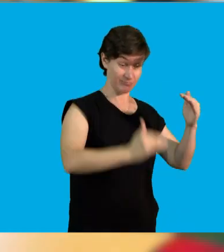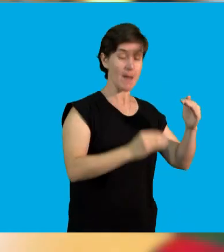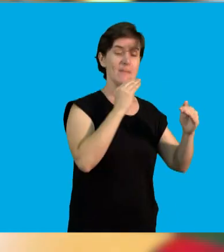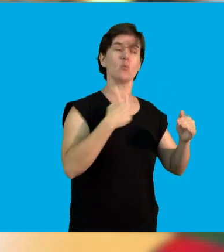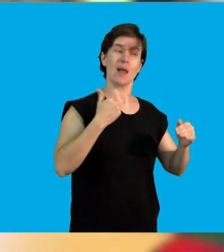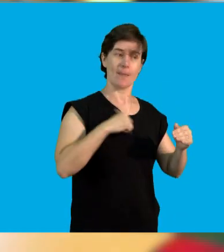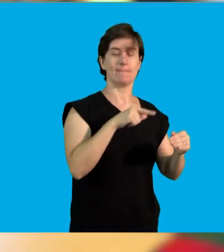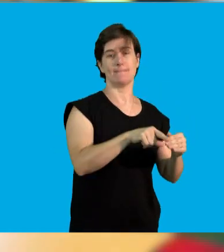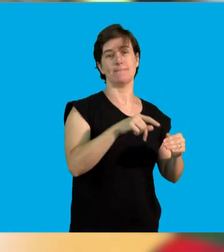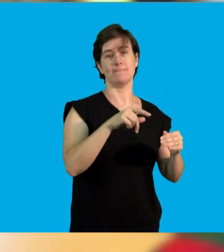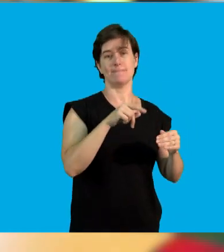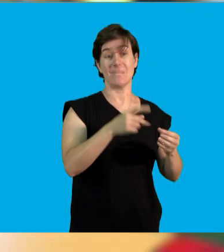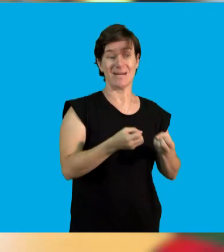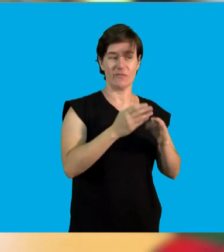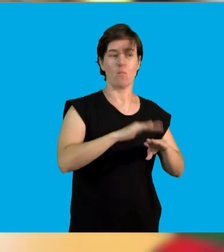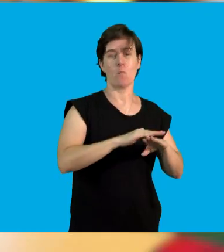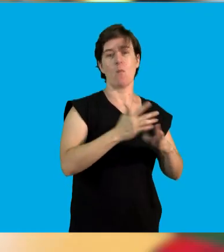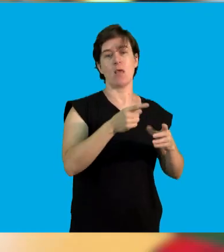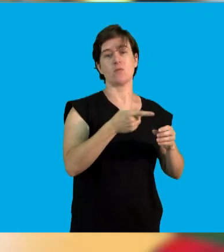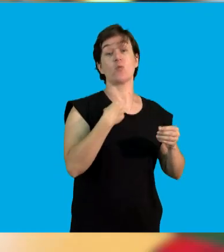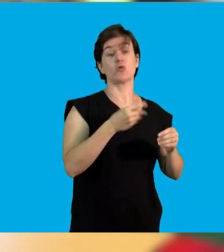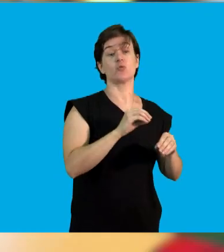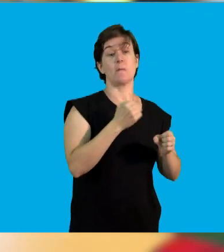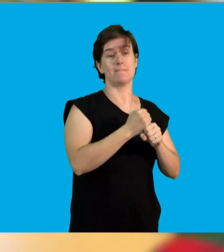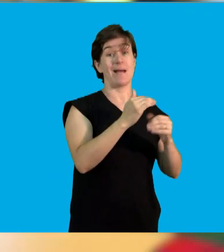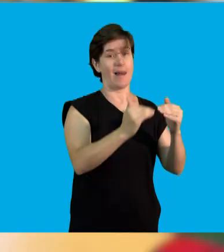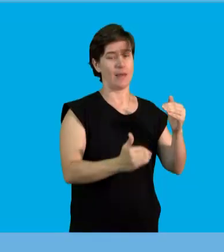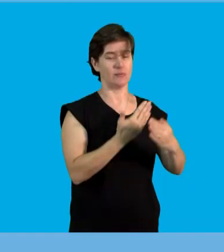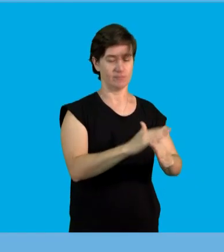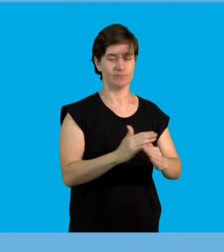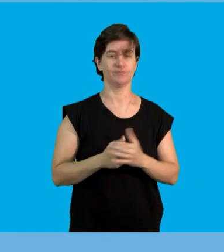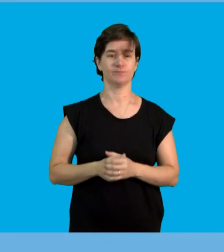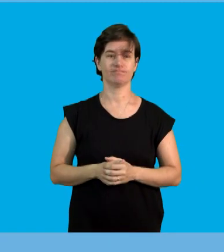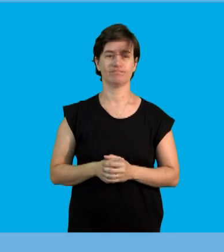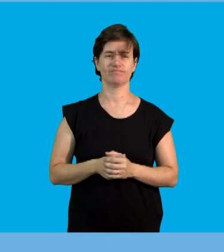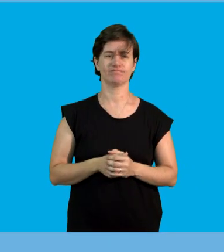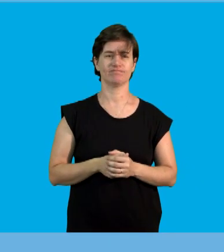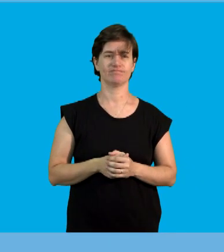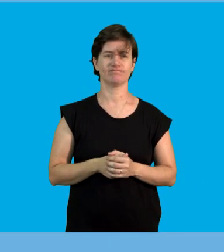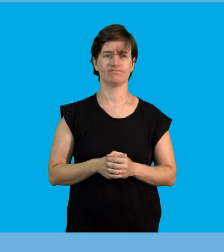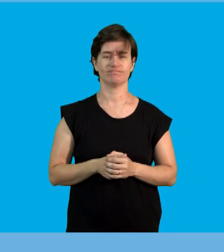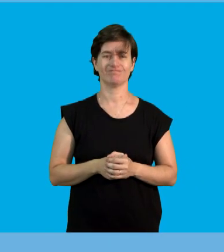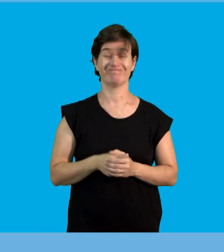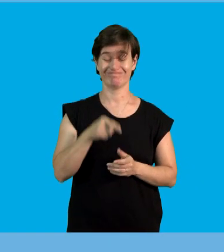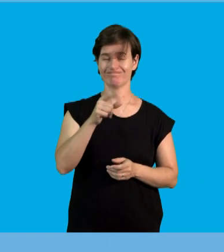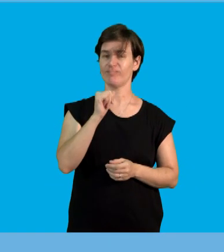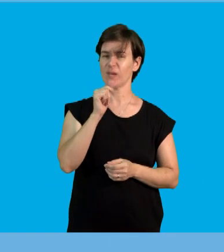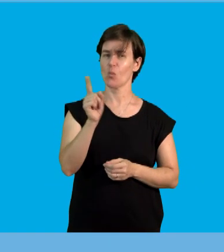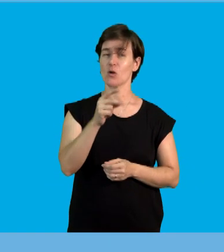particular device. Then this question now wants us to draw two circuit